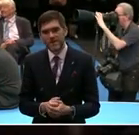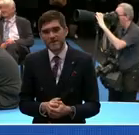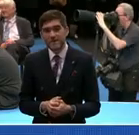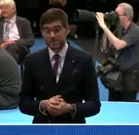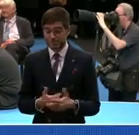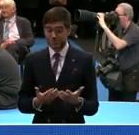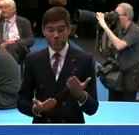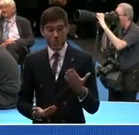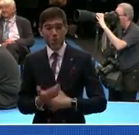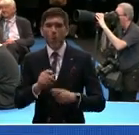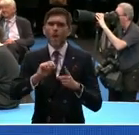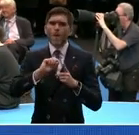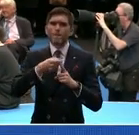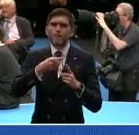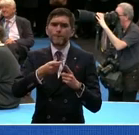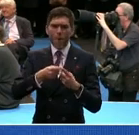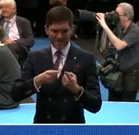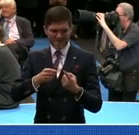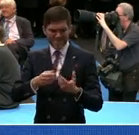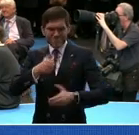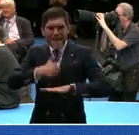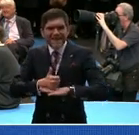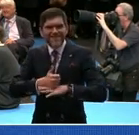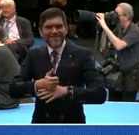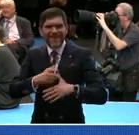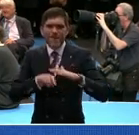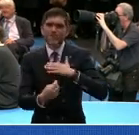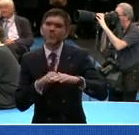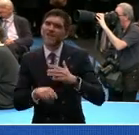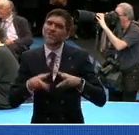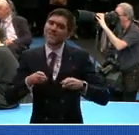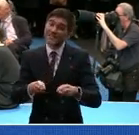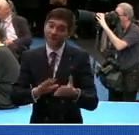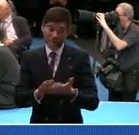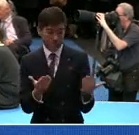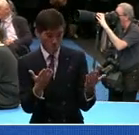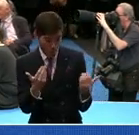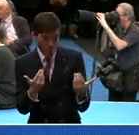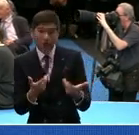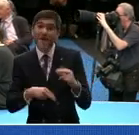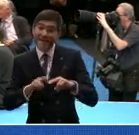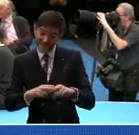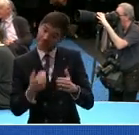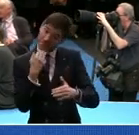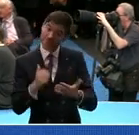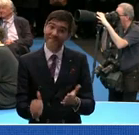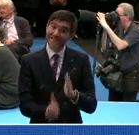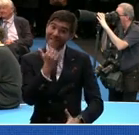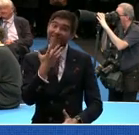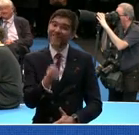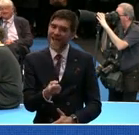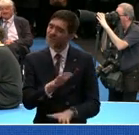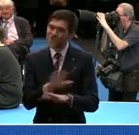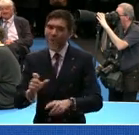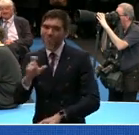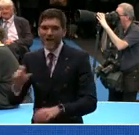Delivered on our new points-based immigration system, welcoming people to our country based on the skills they have to offer and not on the